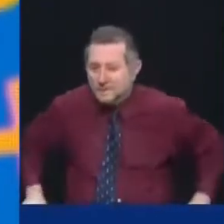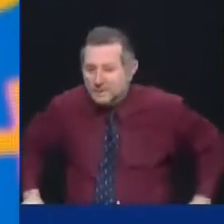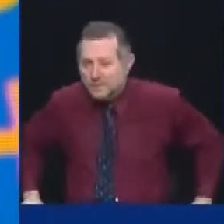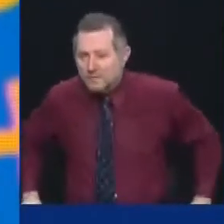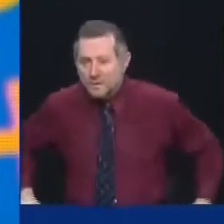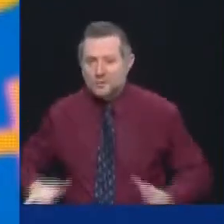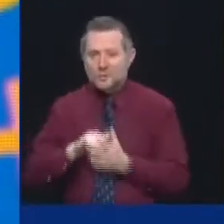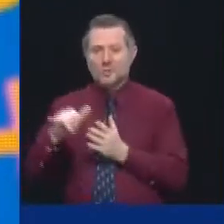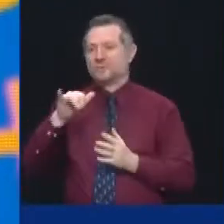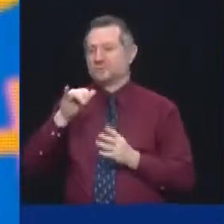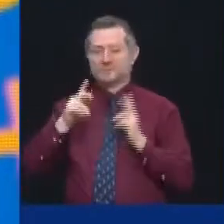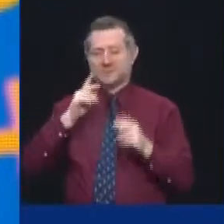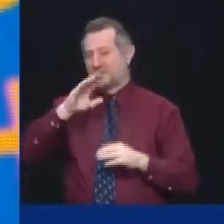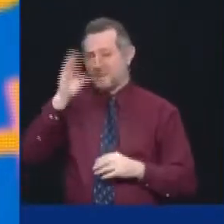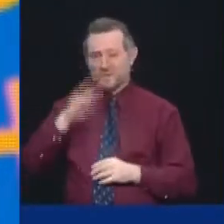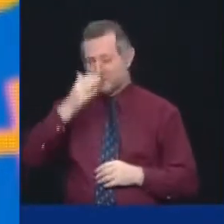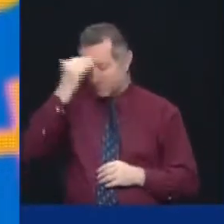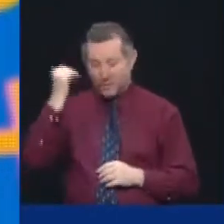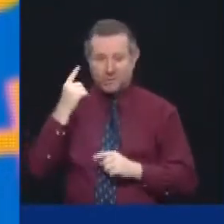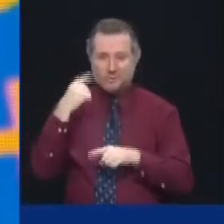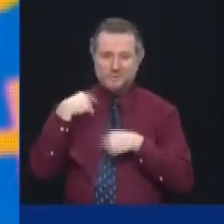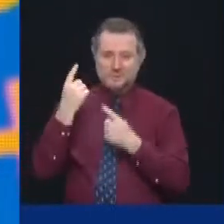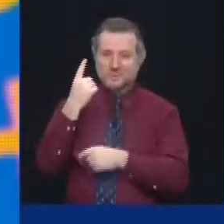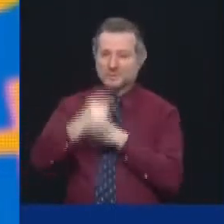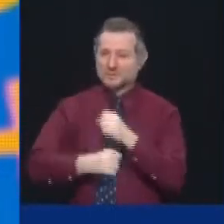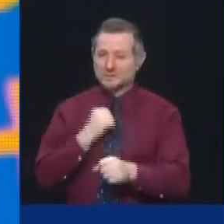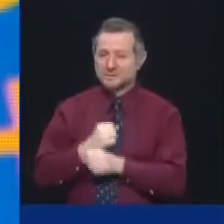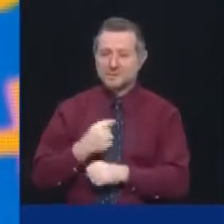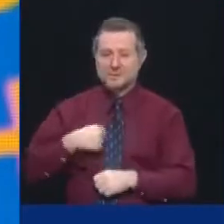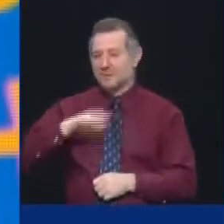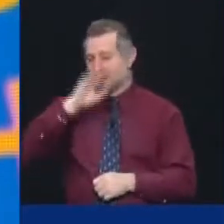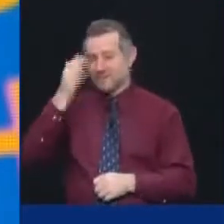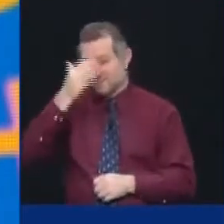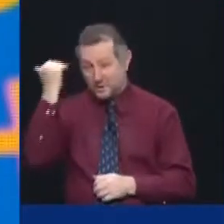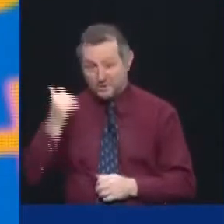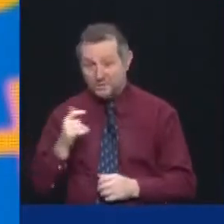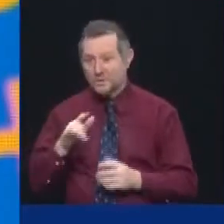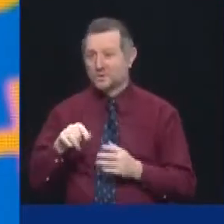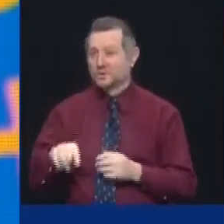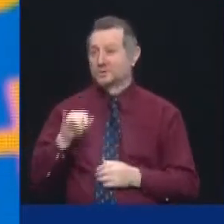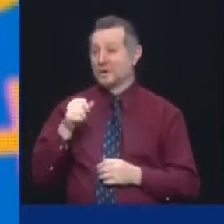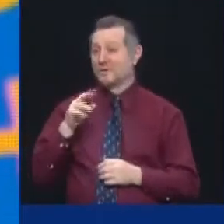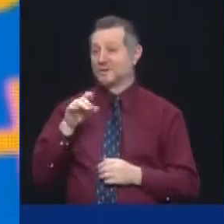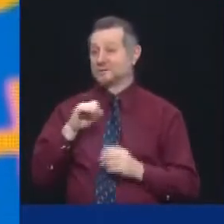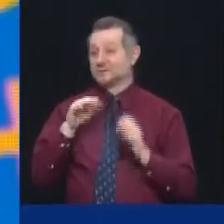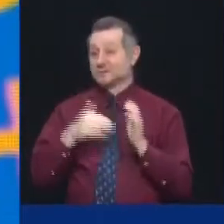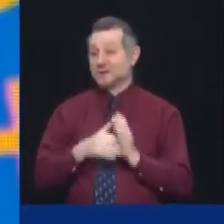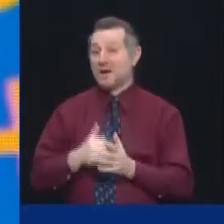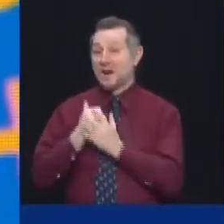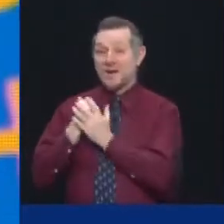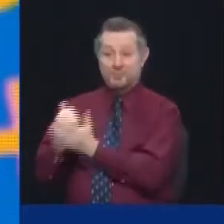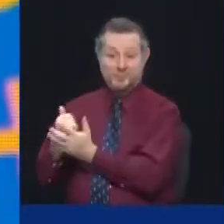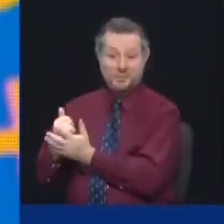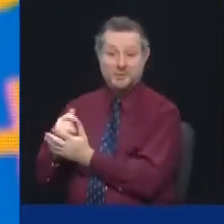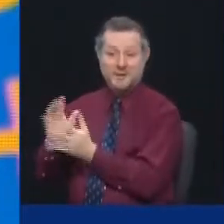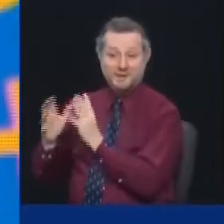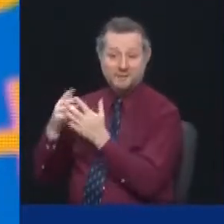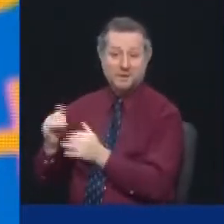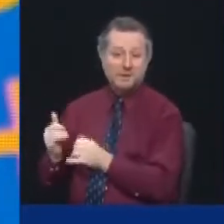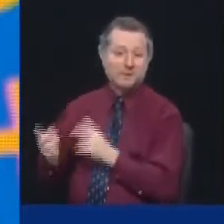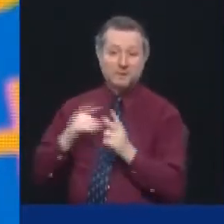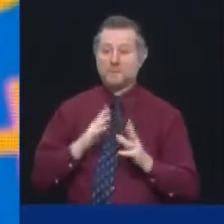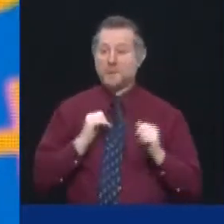really harkens back to when things were built beautifully and well and built for